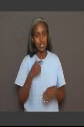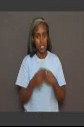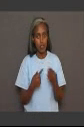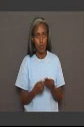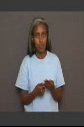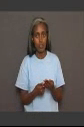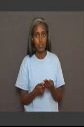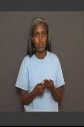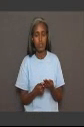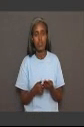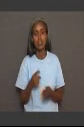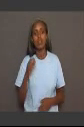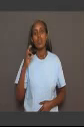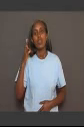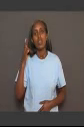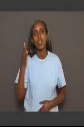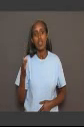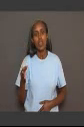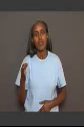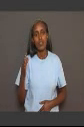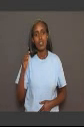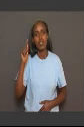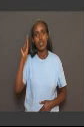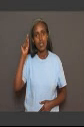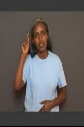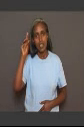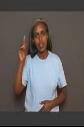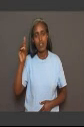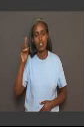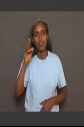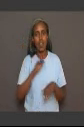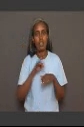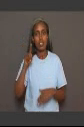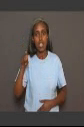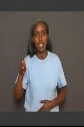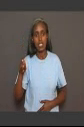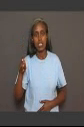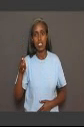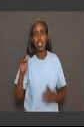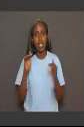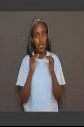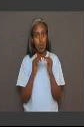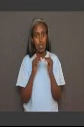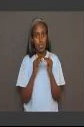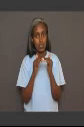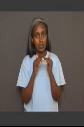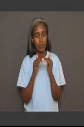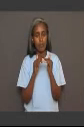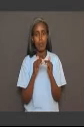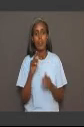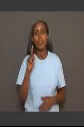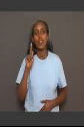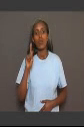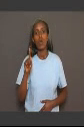Therefore, f derivative at x equals